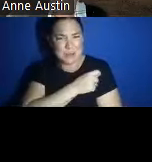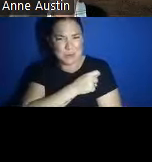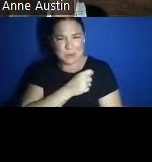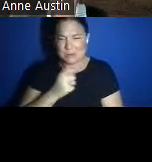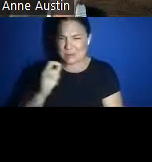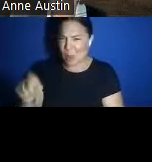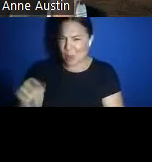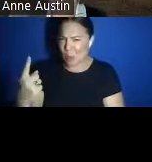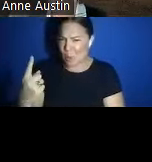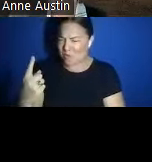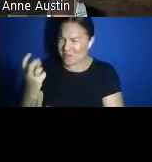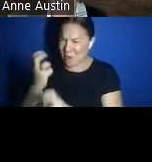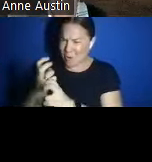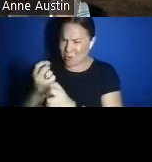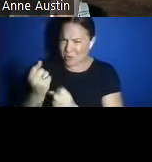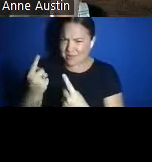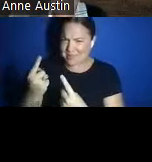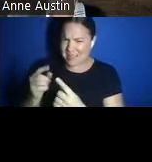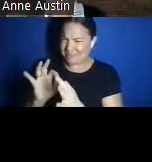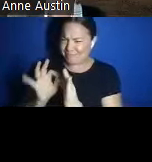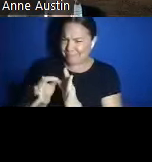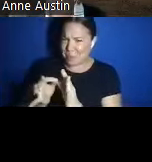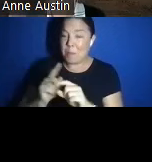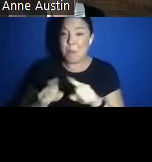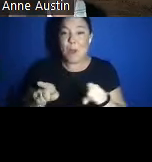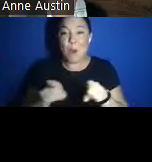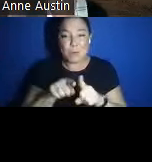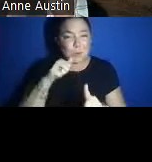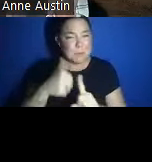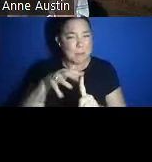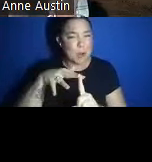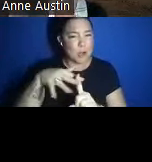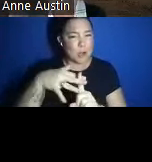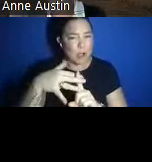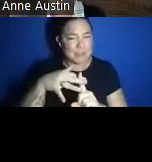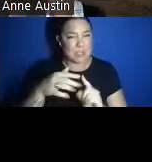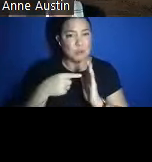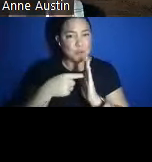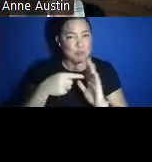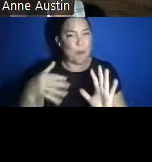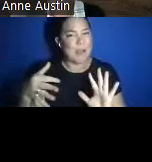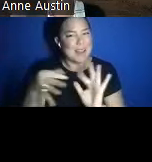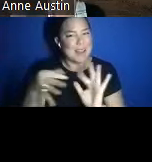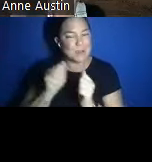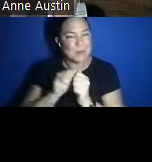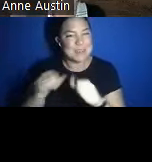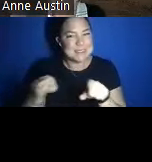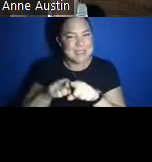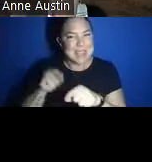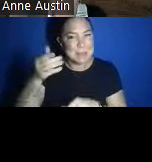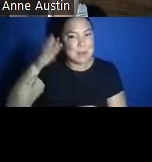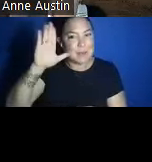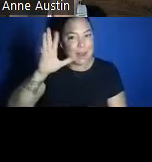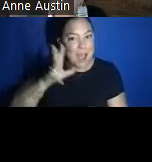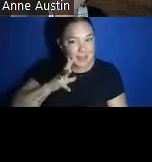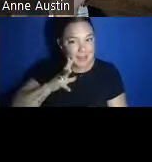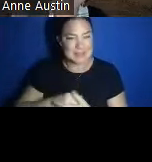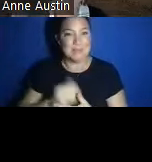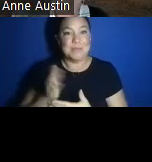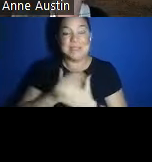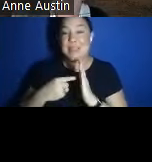when we put them in the context at Deir el-Medina, show other connections to this goddess. For example, some of these symbols on her